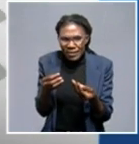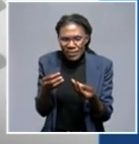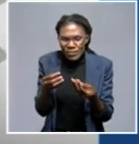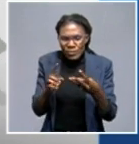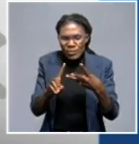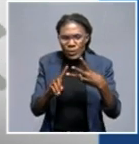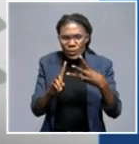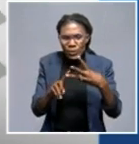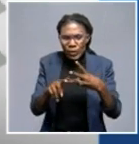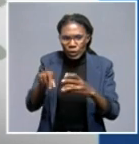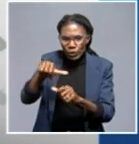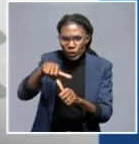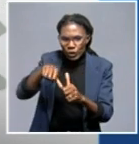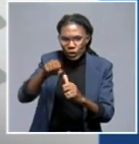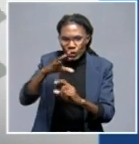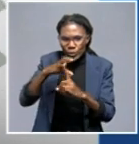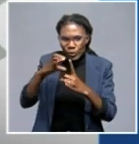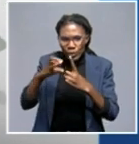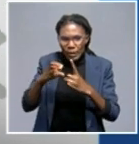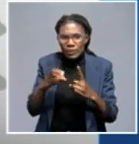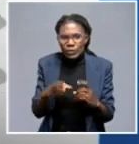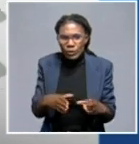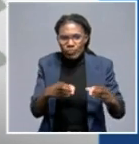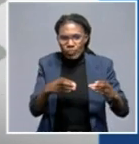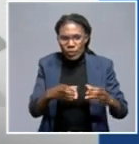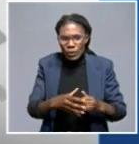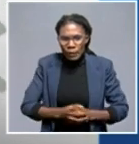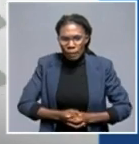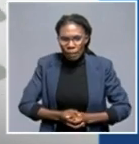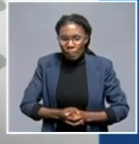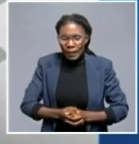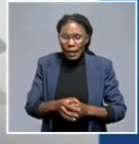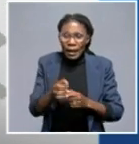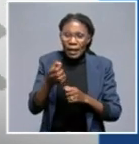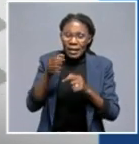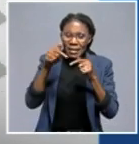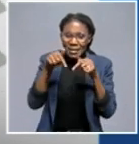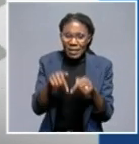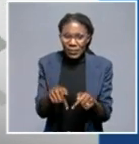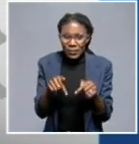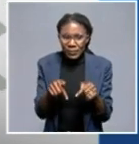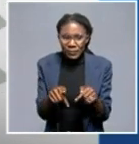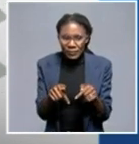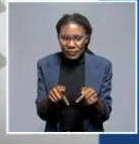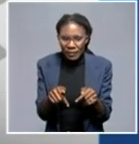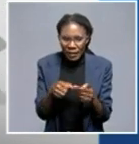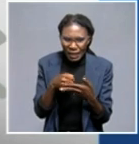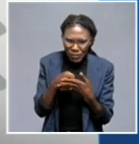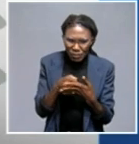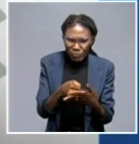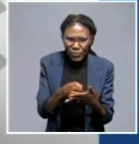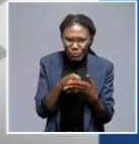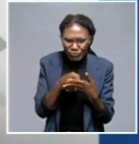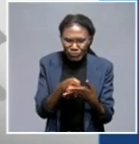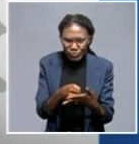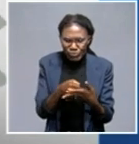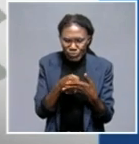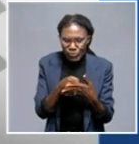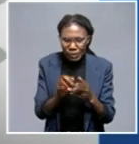the social and cultural matters. But as I said before, that what we are trying to do at this